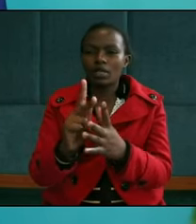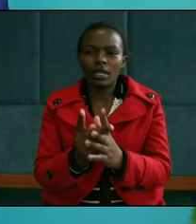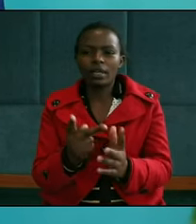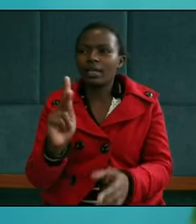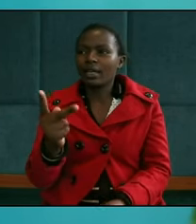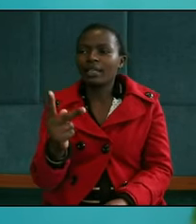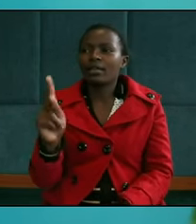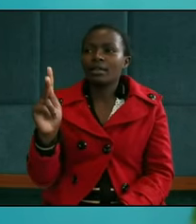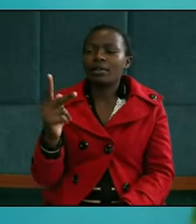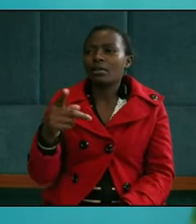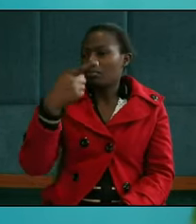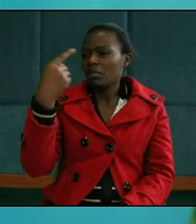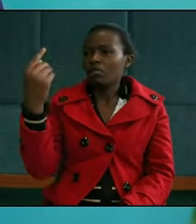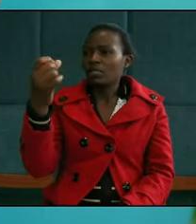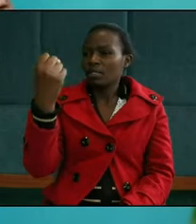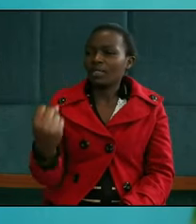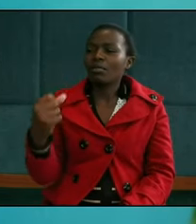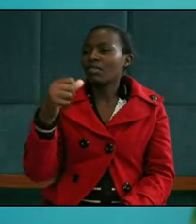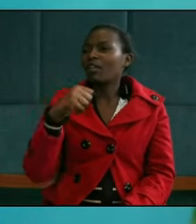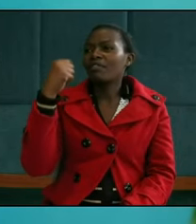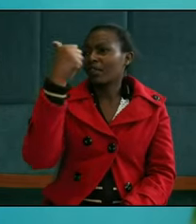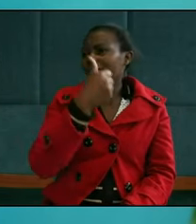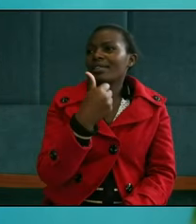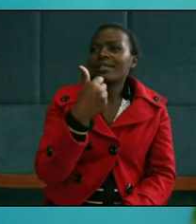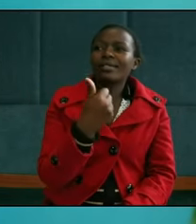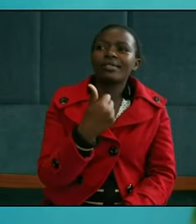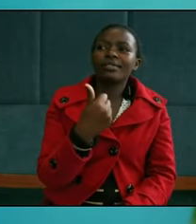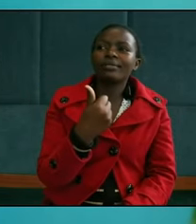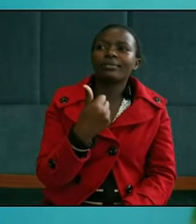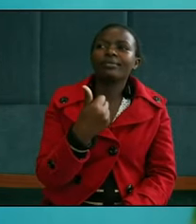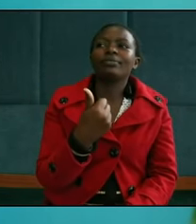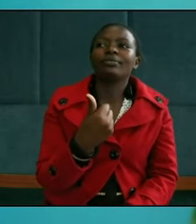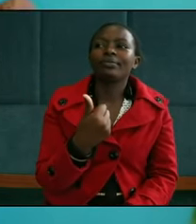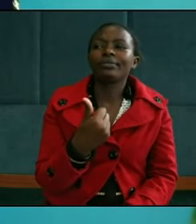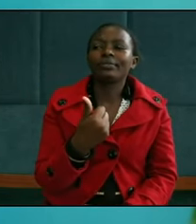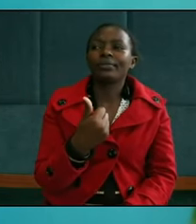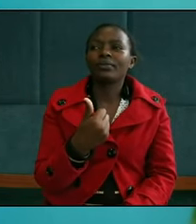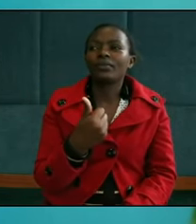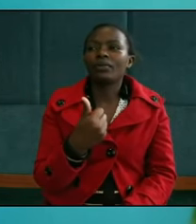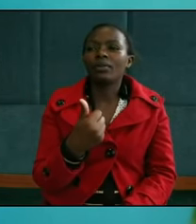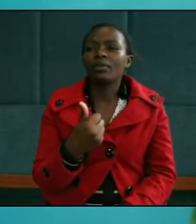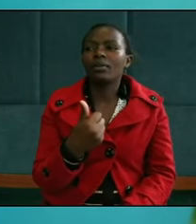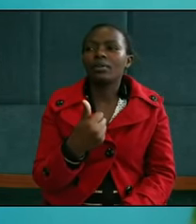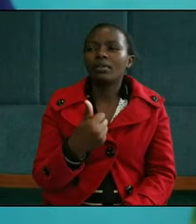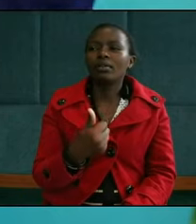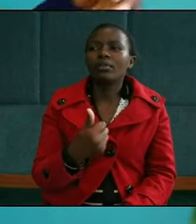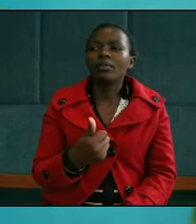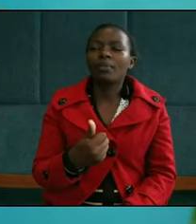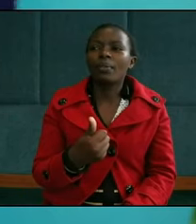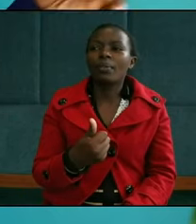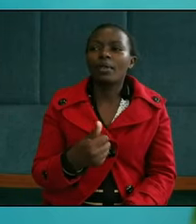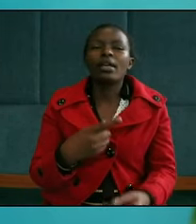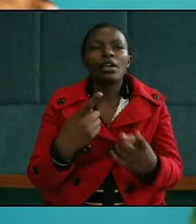was the headquarters of the Voice Prophets in Africa, and the correspondences were done, you know, from South Africa. People